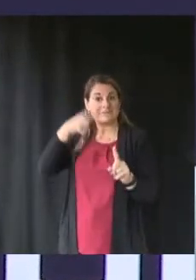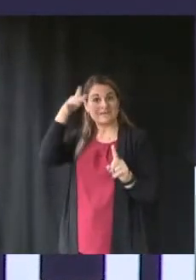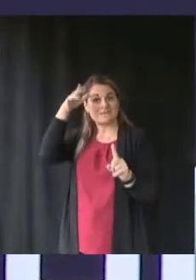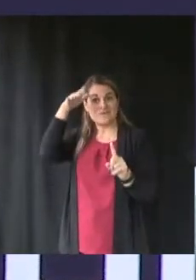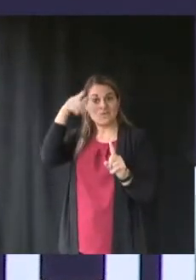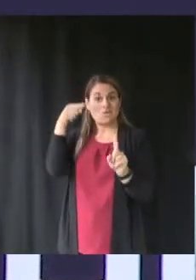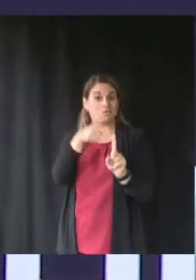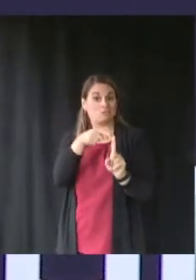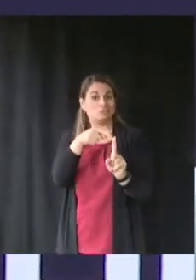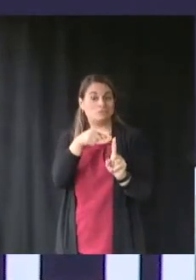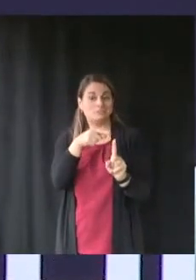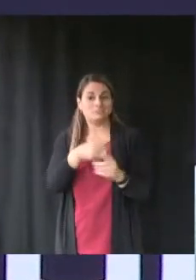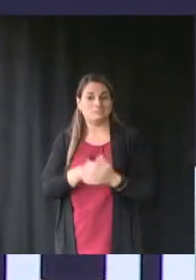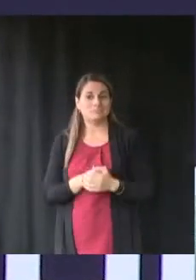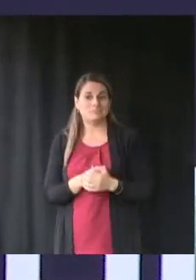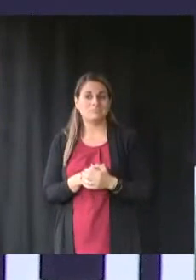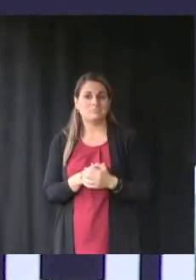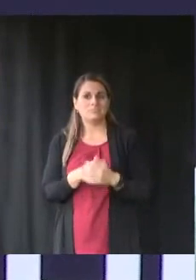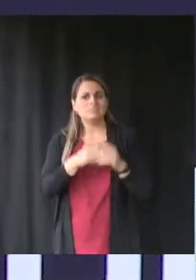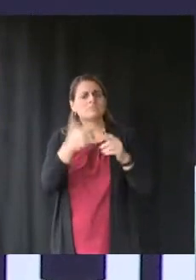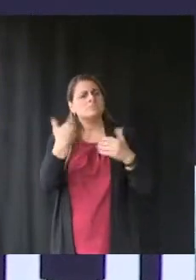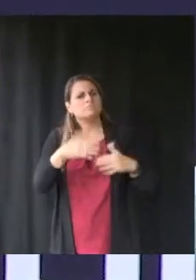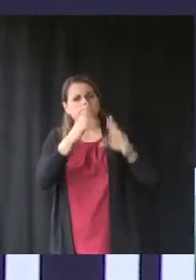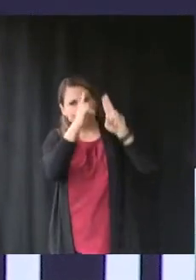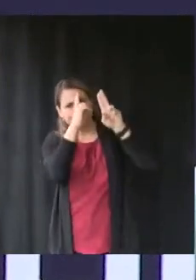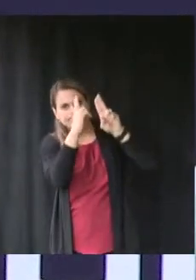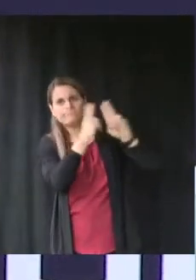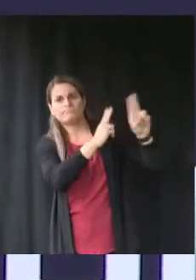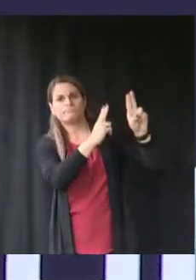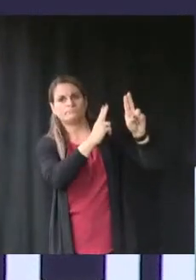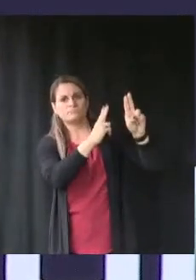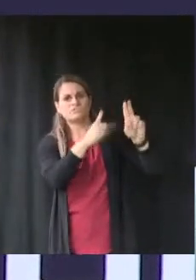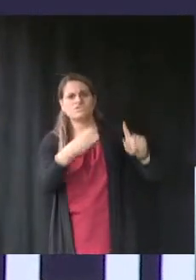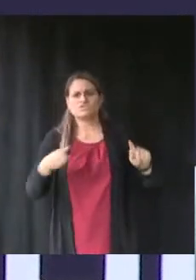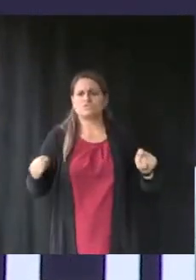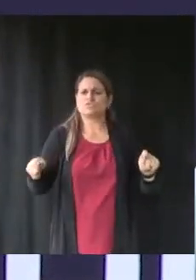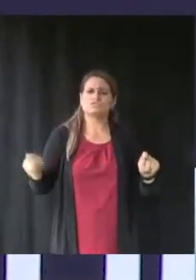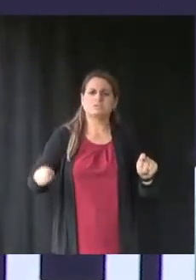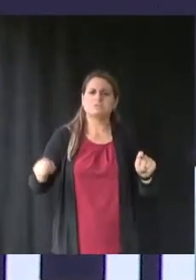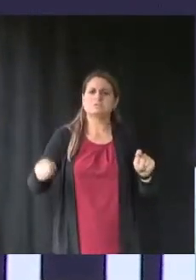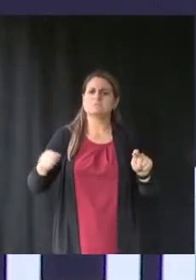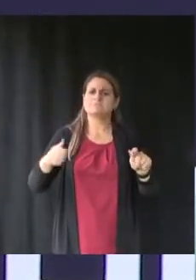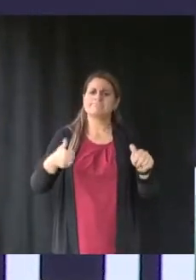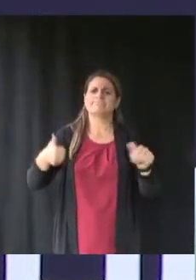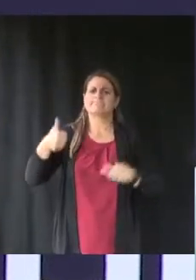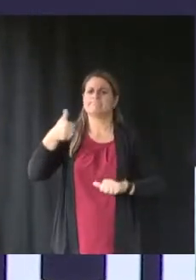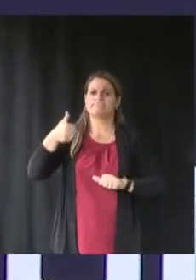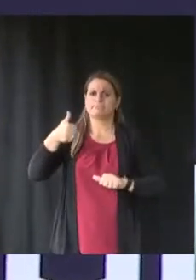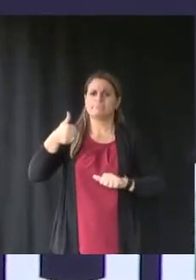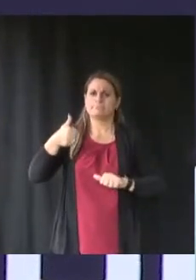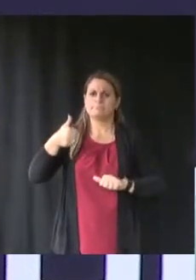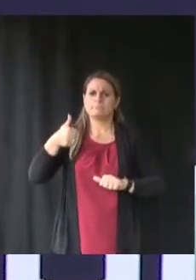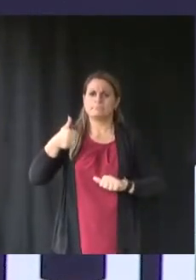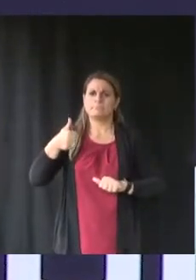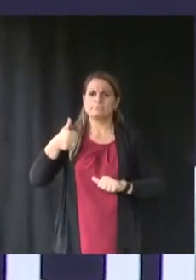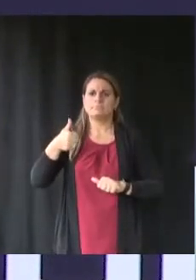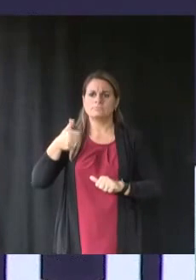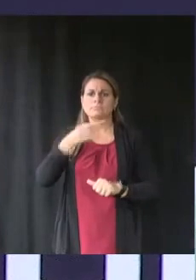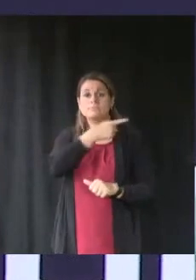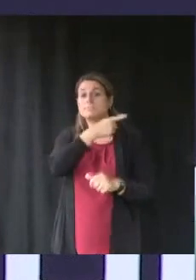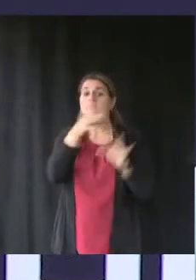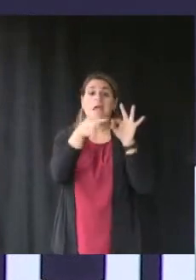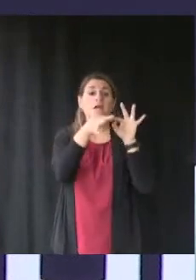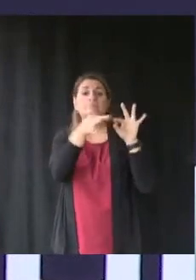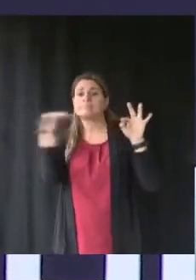a father and son sort of relationship, and he often quoted a sentence from Justice Jackson's opening remarks at